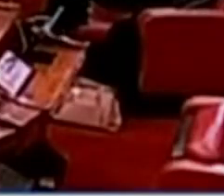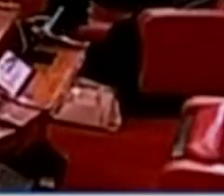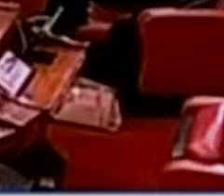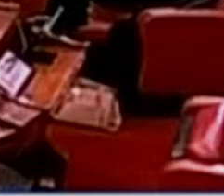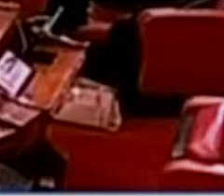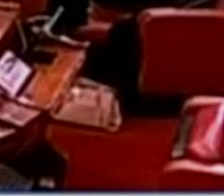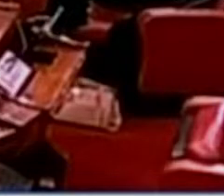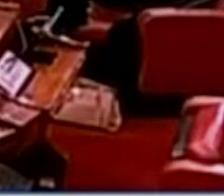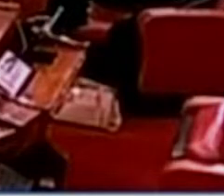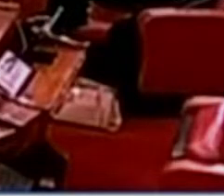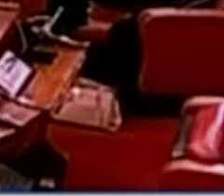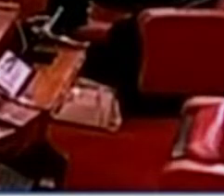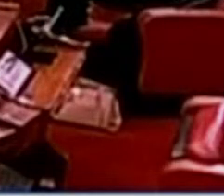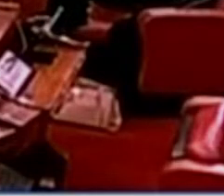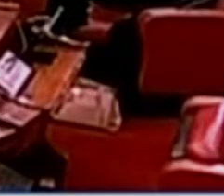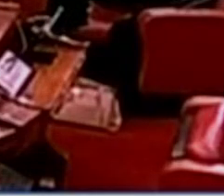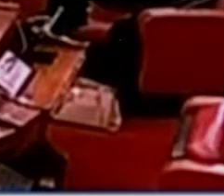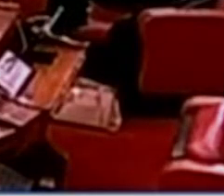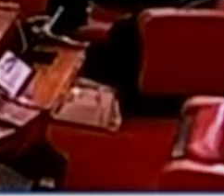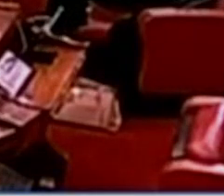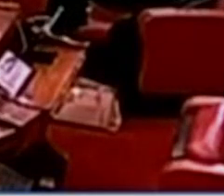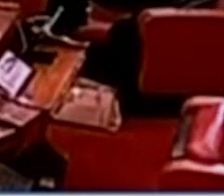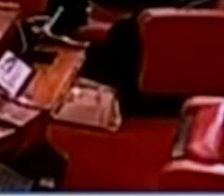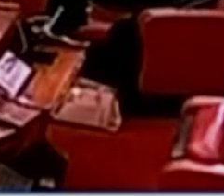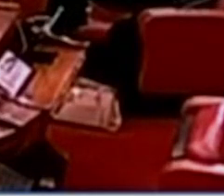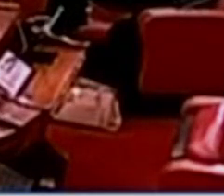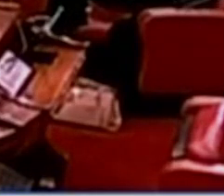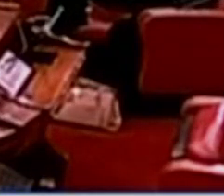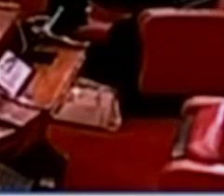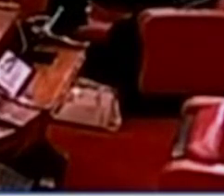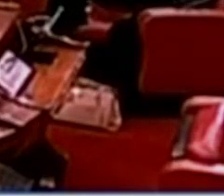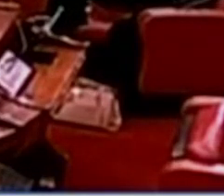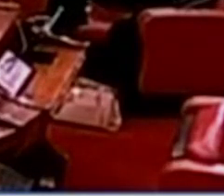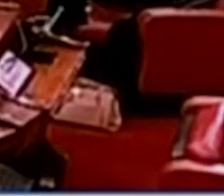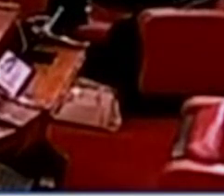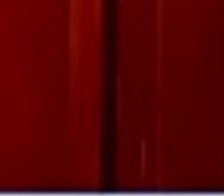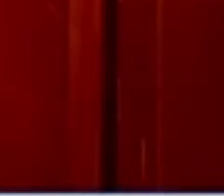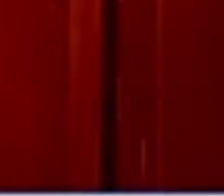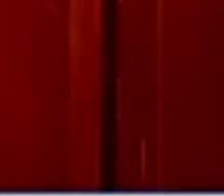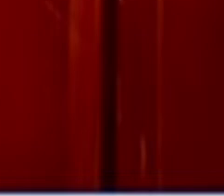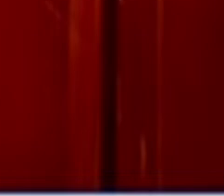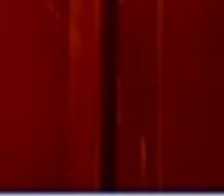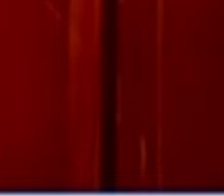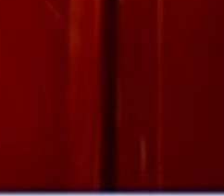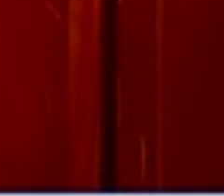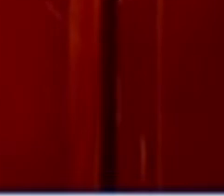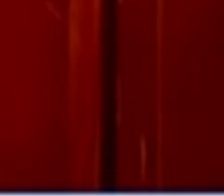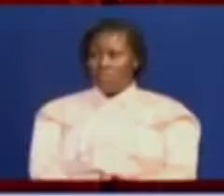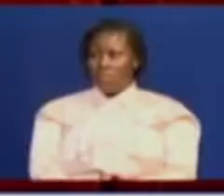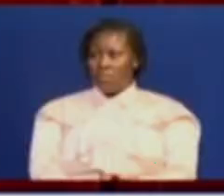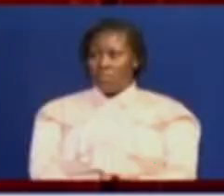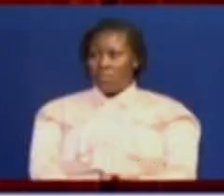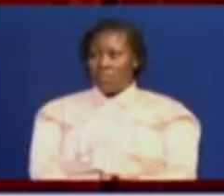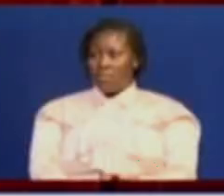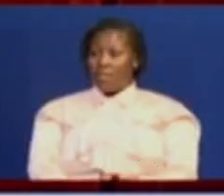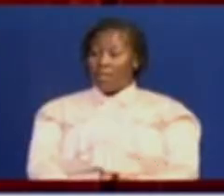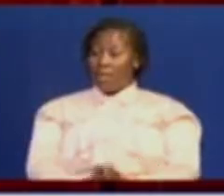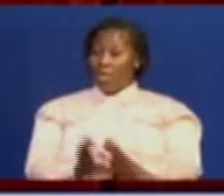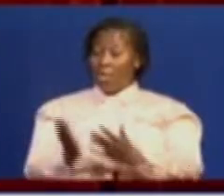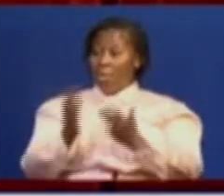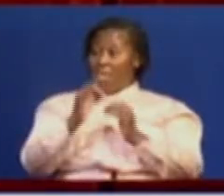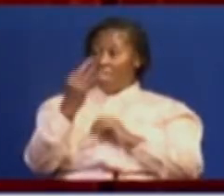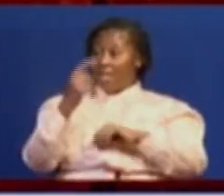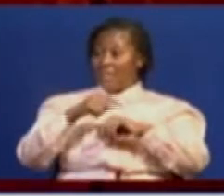Thank you very much, Speaker. I would have hoped, Speaker, that because the Meru County Assembly have brought us here for a third